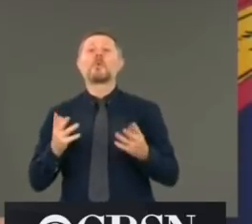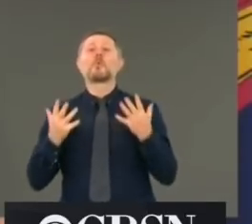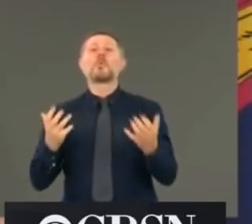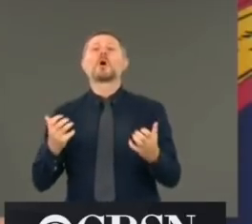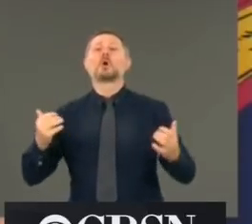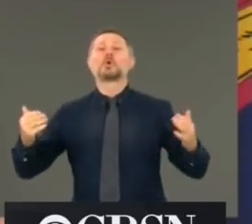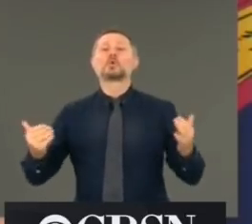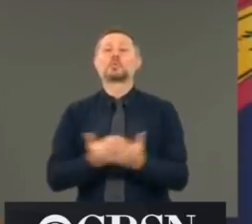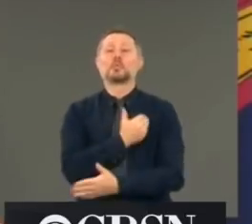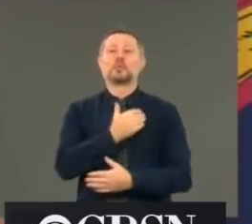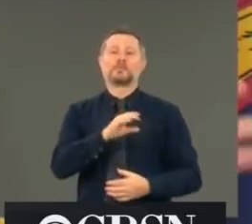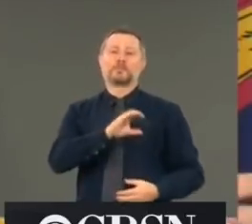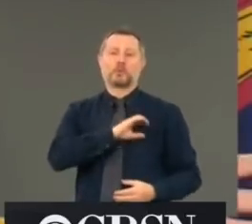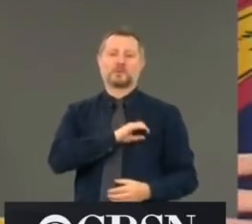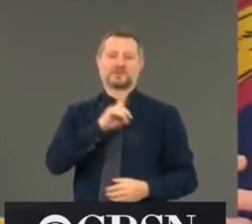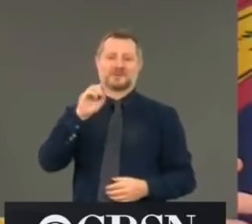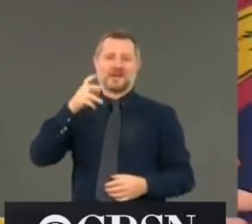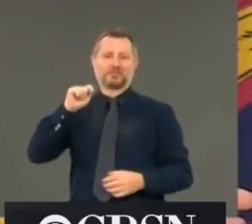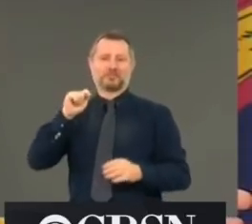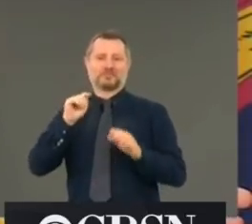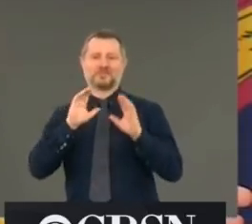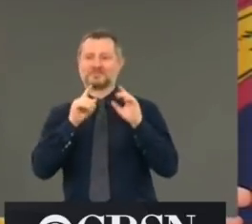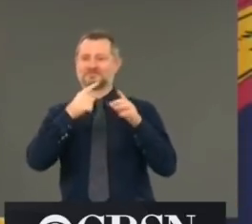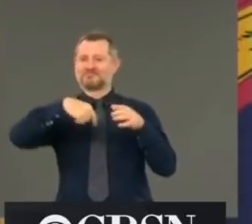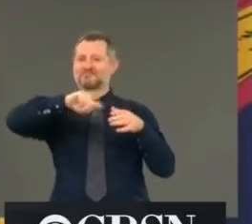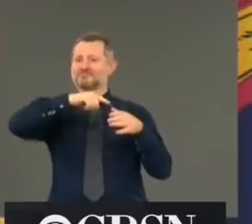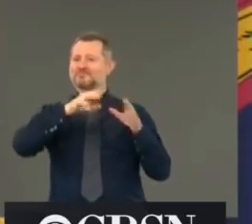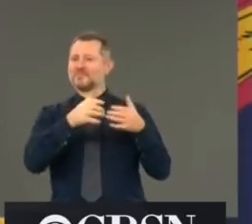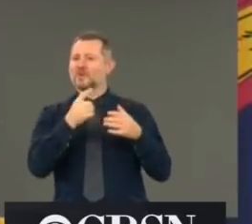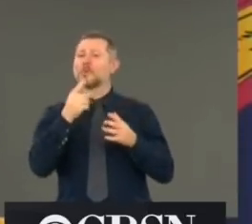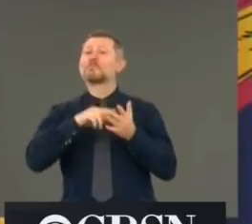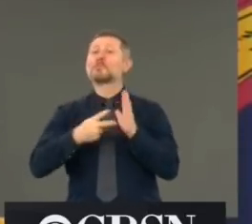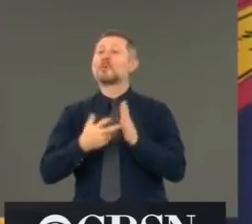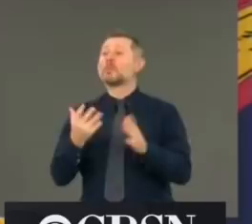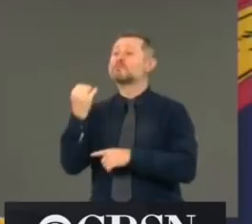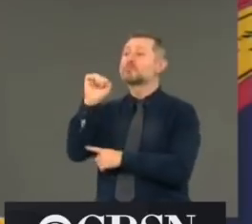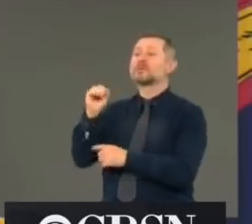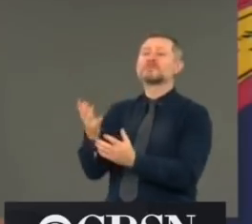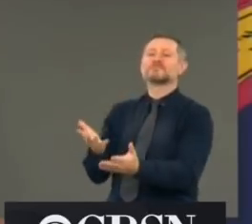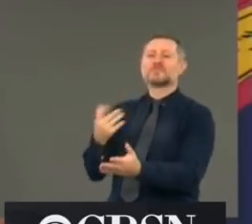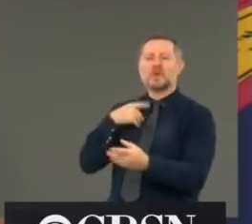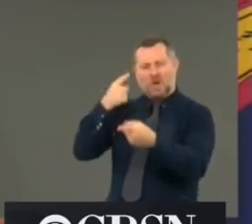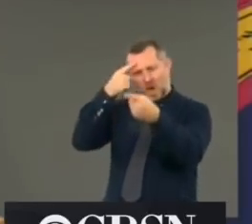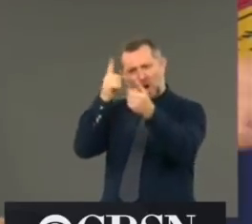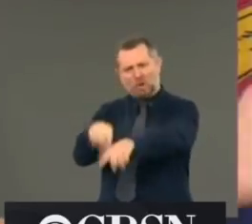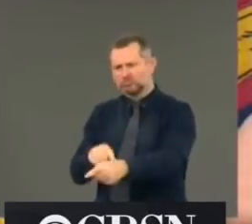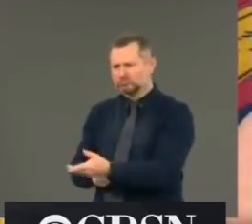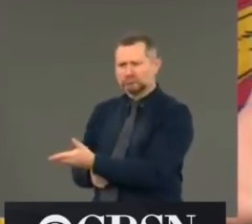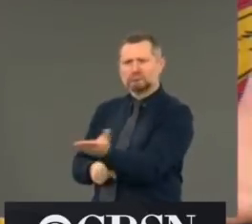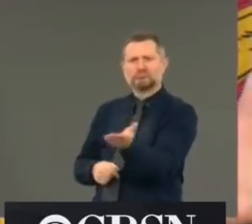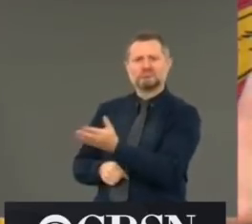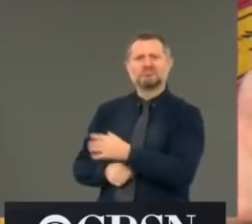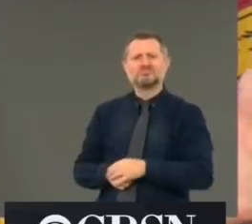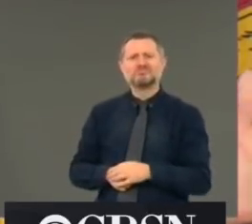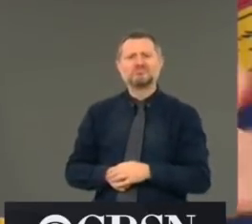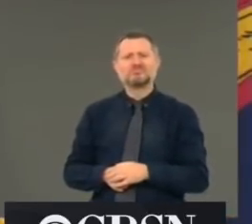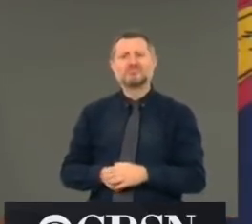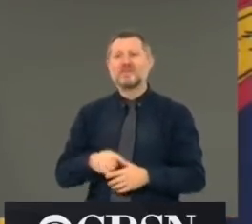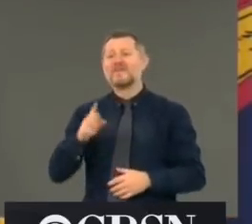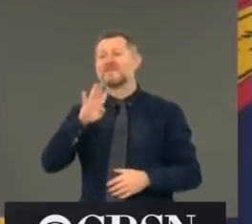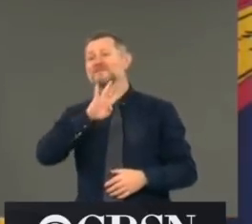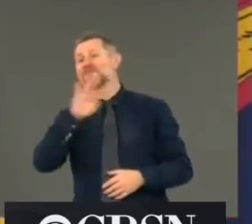department. That's what the protesters were saying. I agree with them. We've been talking about this for 40, 50 years.